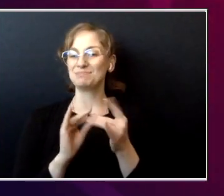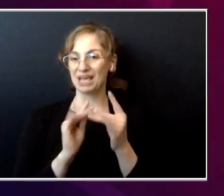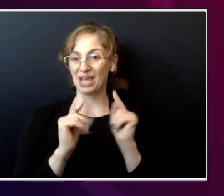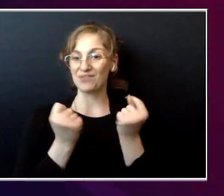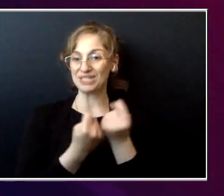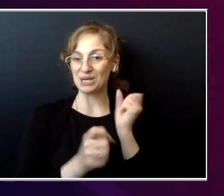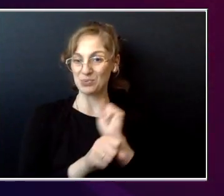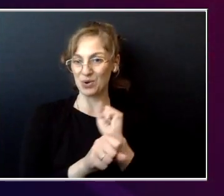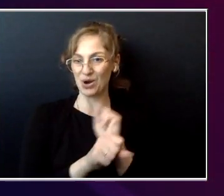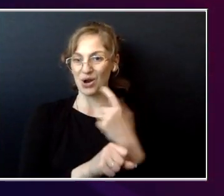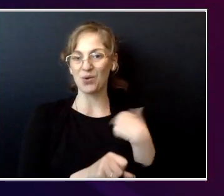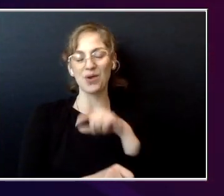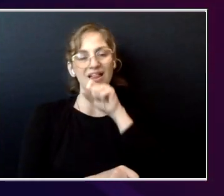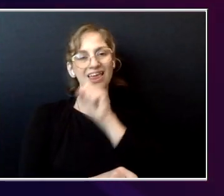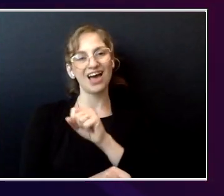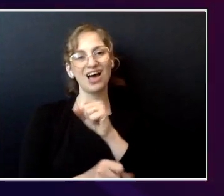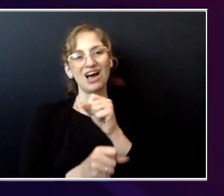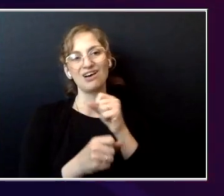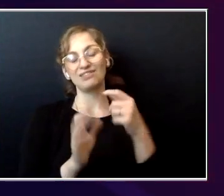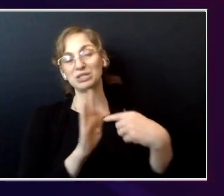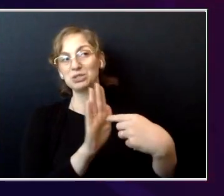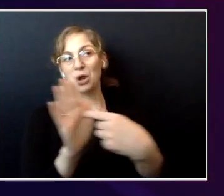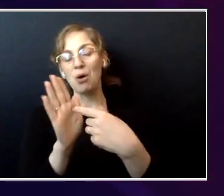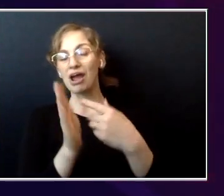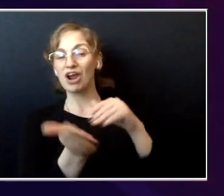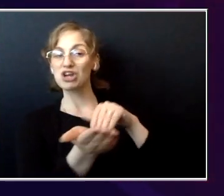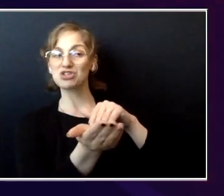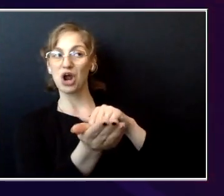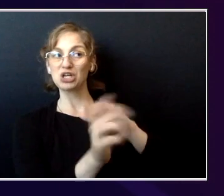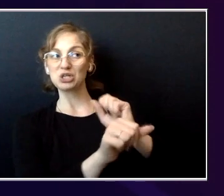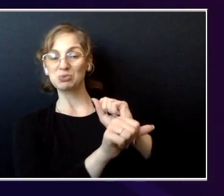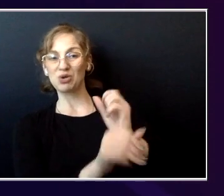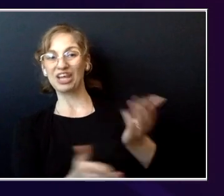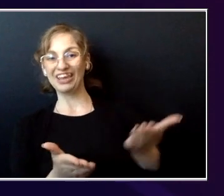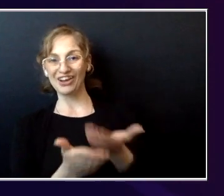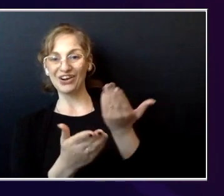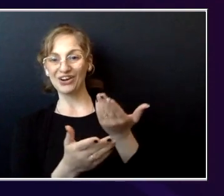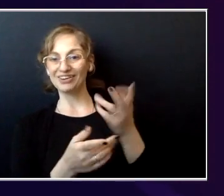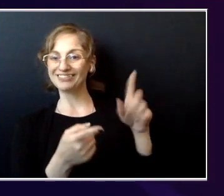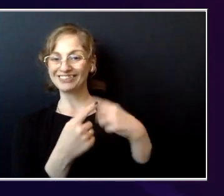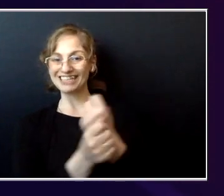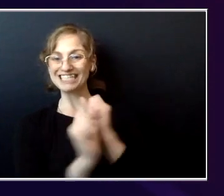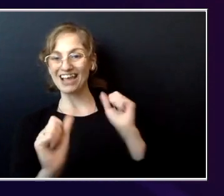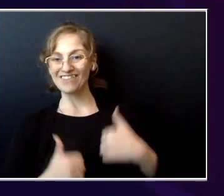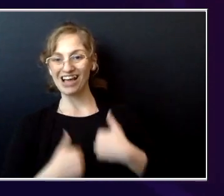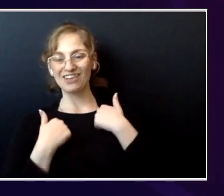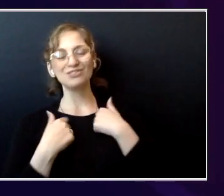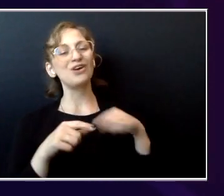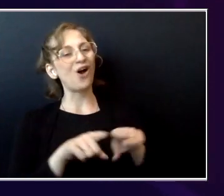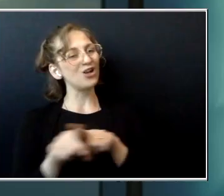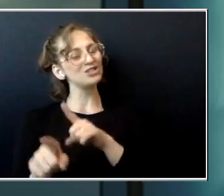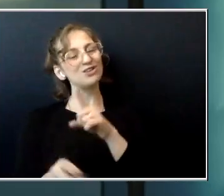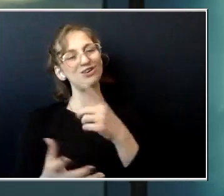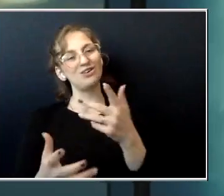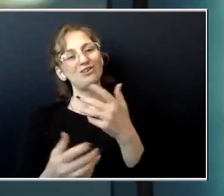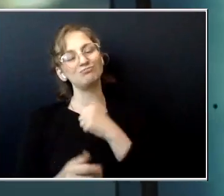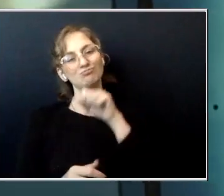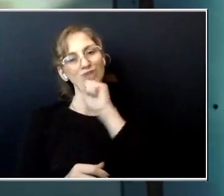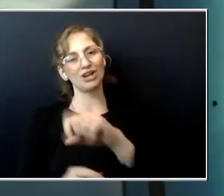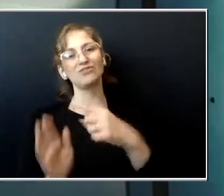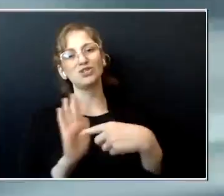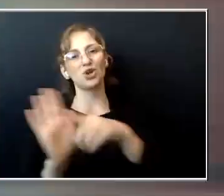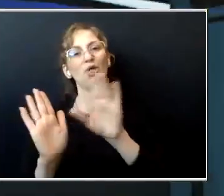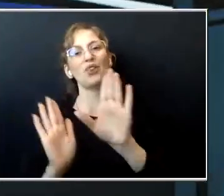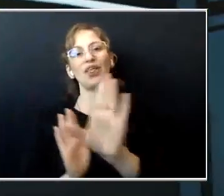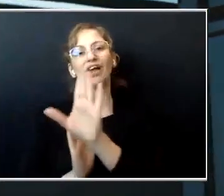doctors here at the health system who save lives. We also love showing you what life looks like for them outside the hospital walls. Now